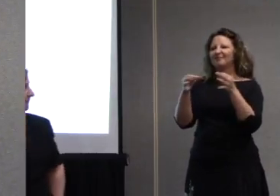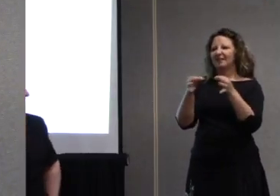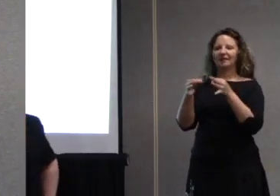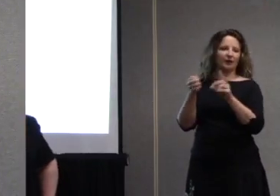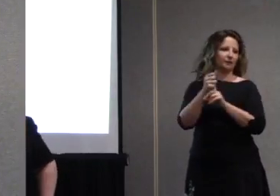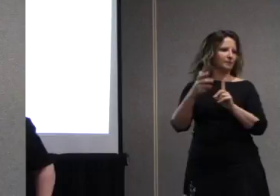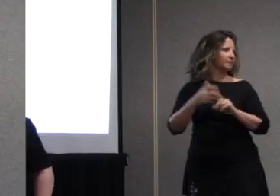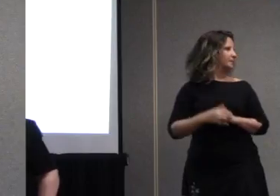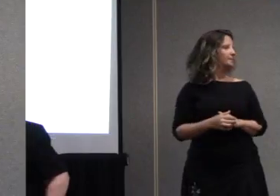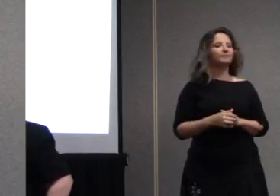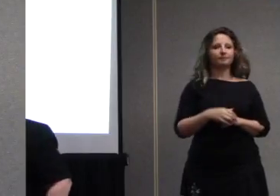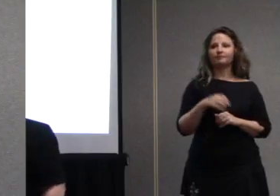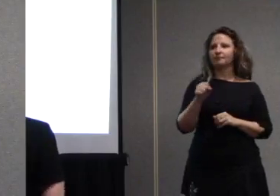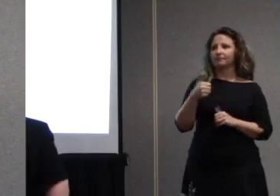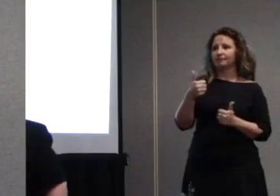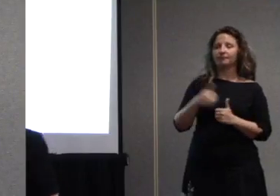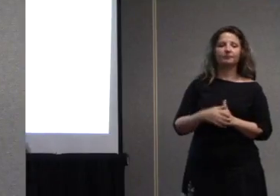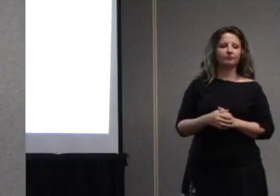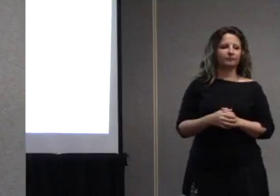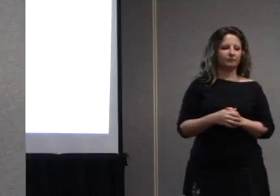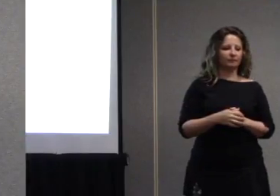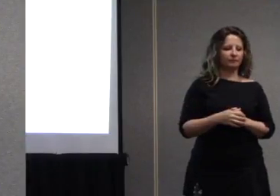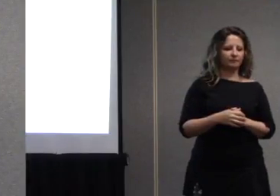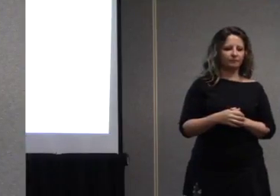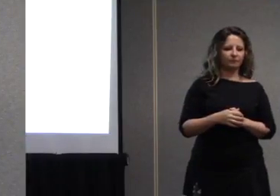the details about it. Yeah, yeah.